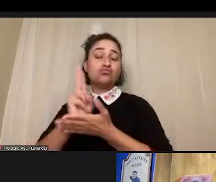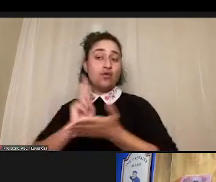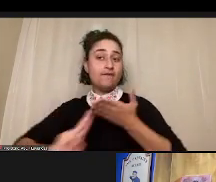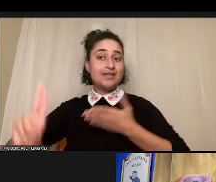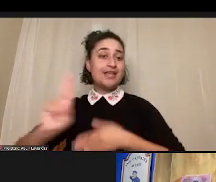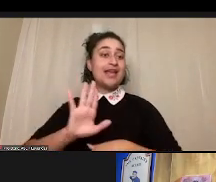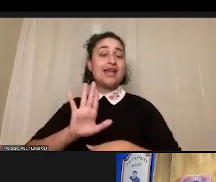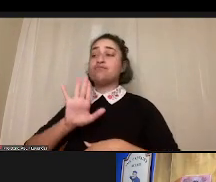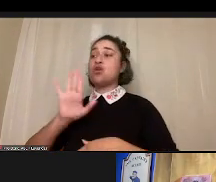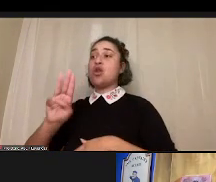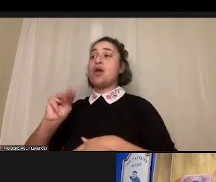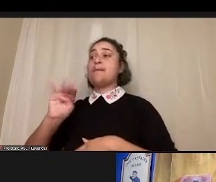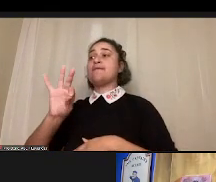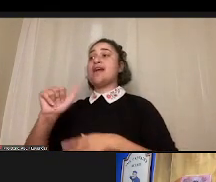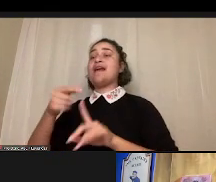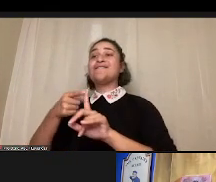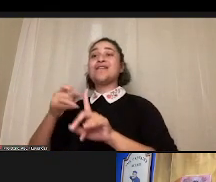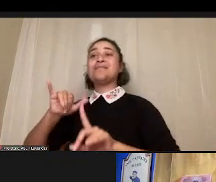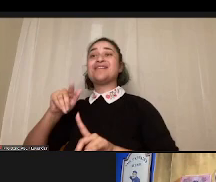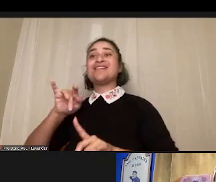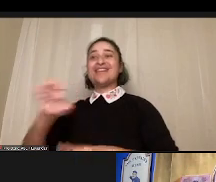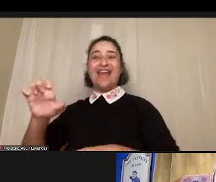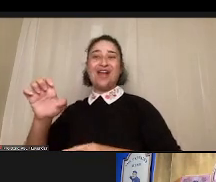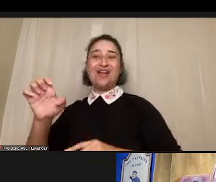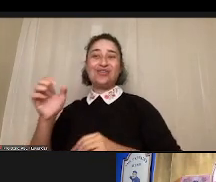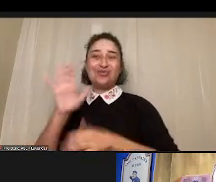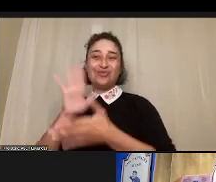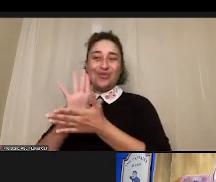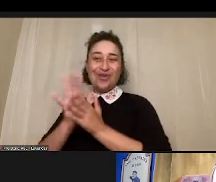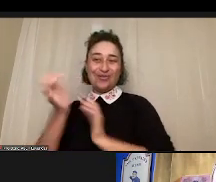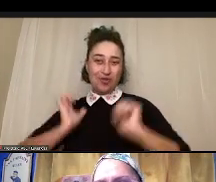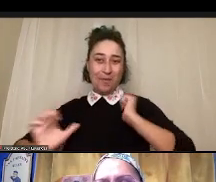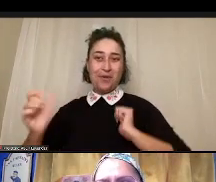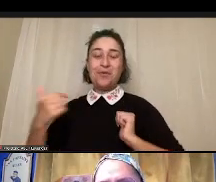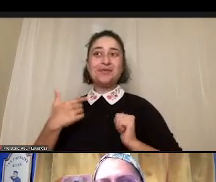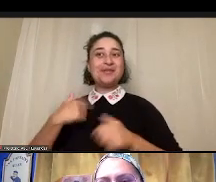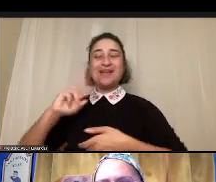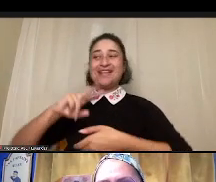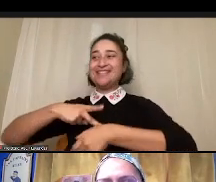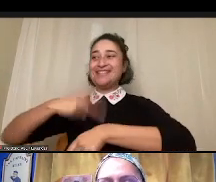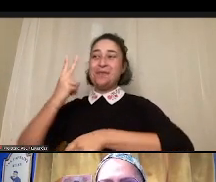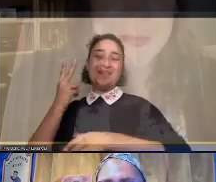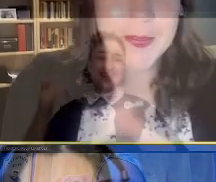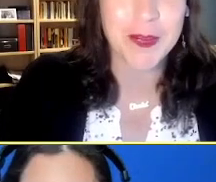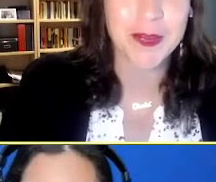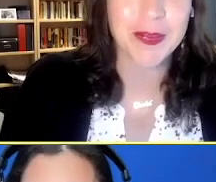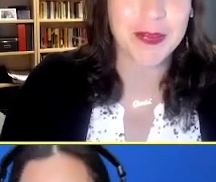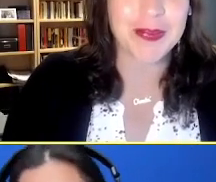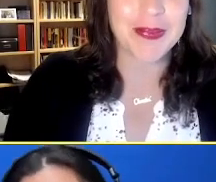the Yale School of Drama, which makes me doubly excited to welcome her to the virtual stage. Please join us.